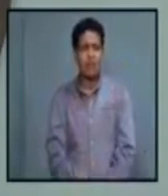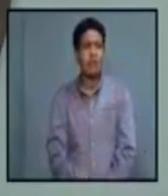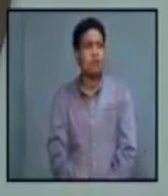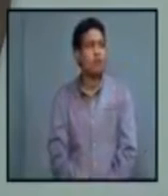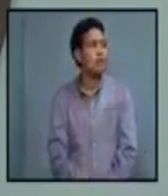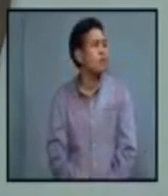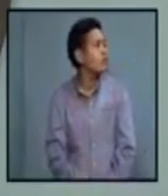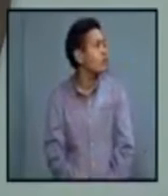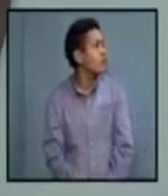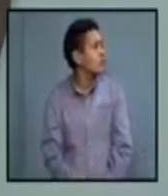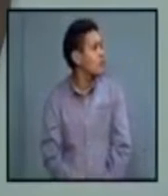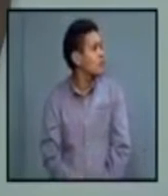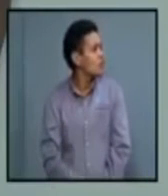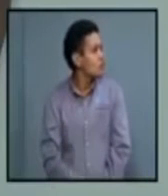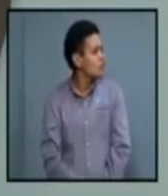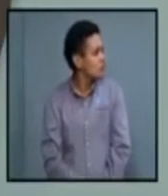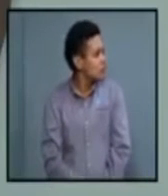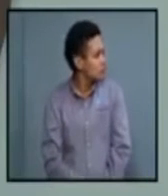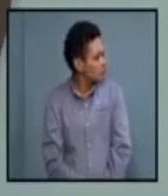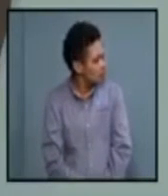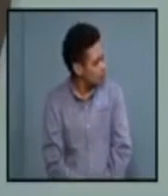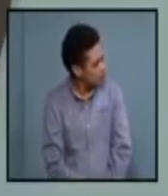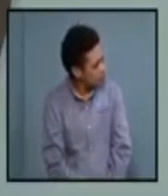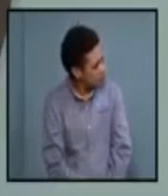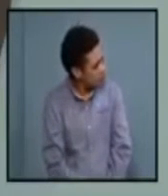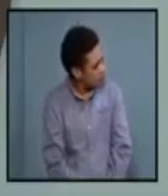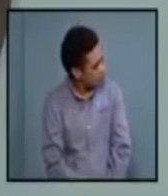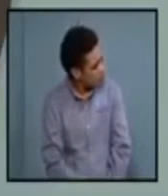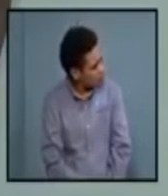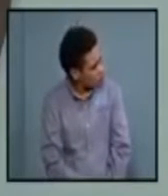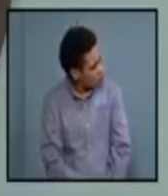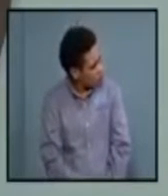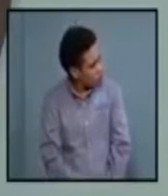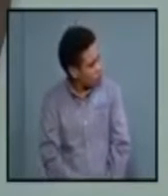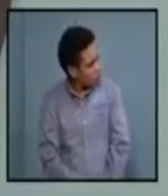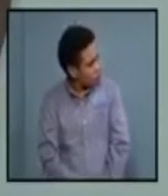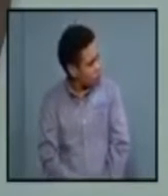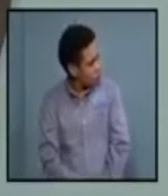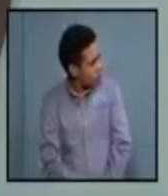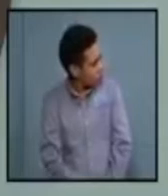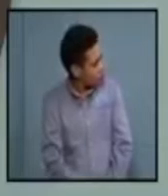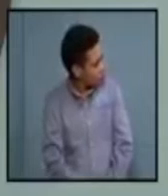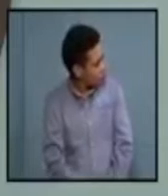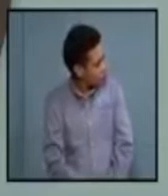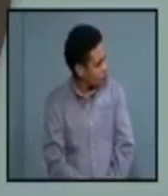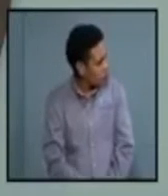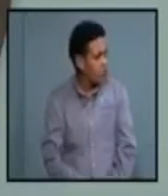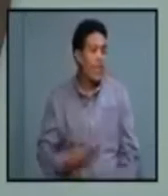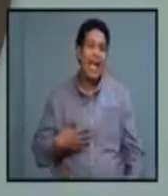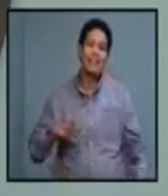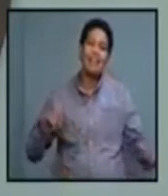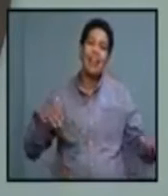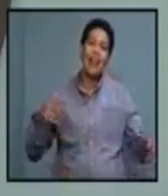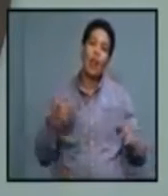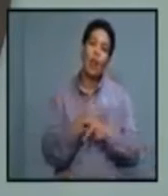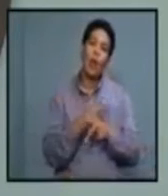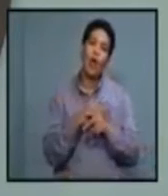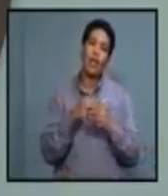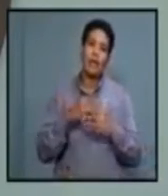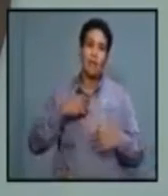I've still yet not worked out in my mind how you can force somebody, an